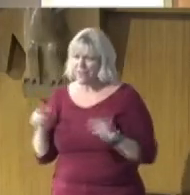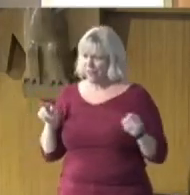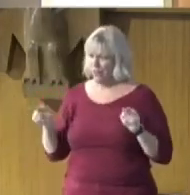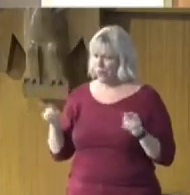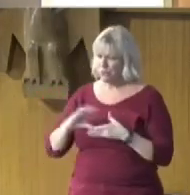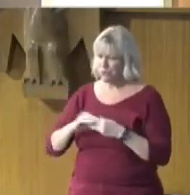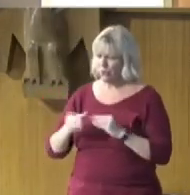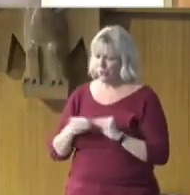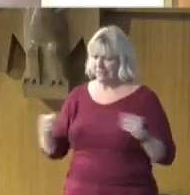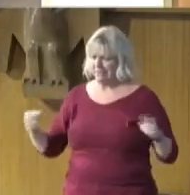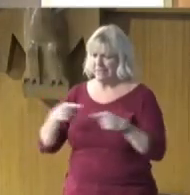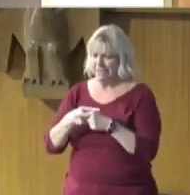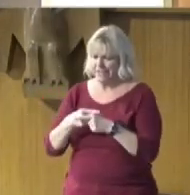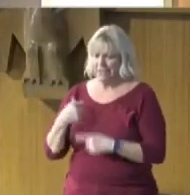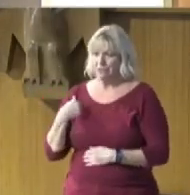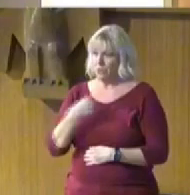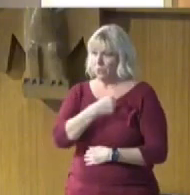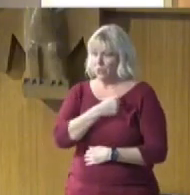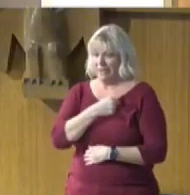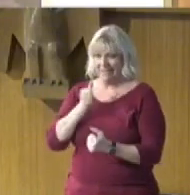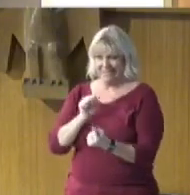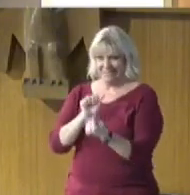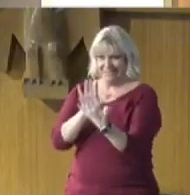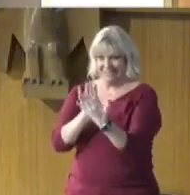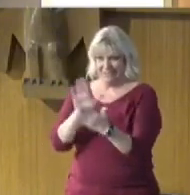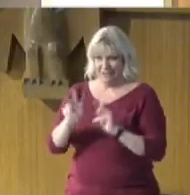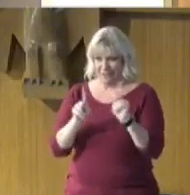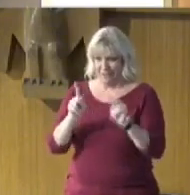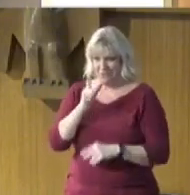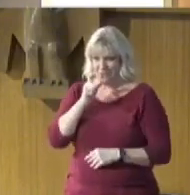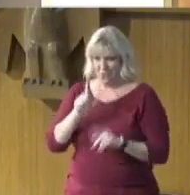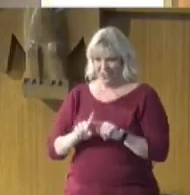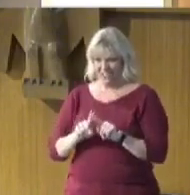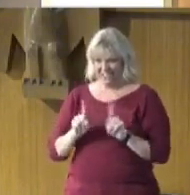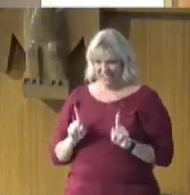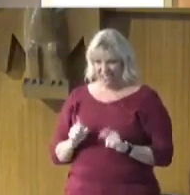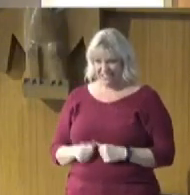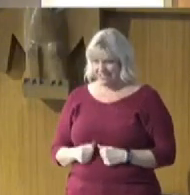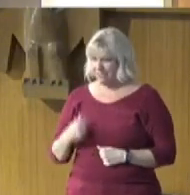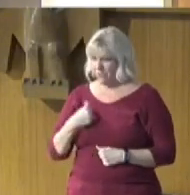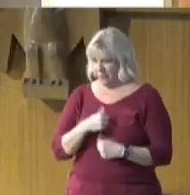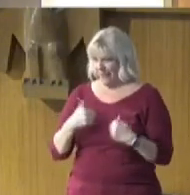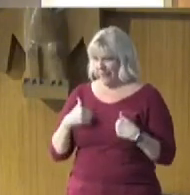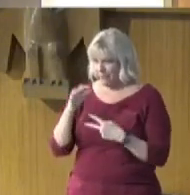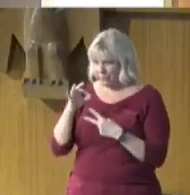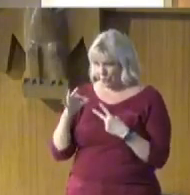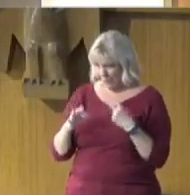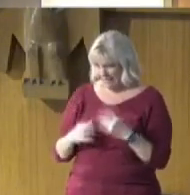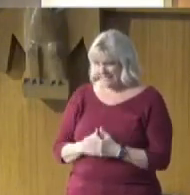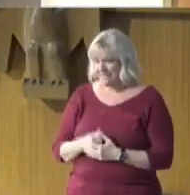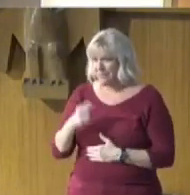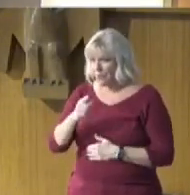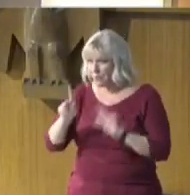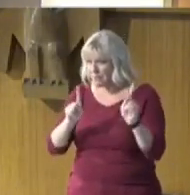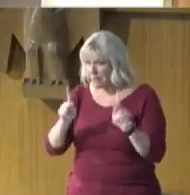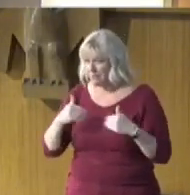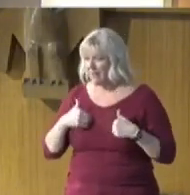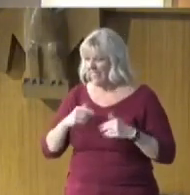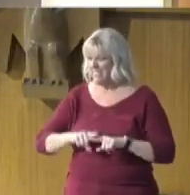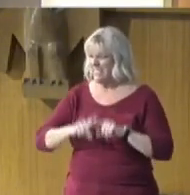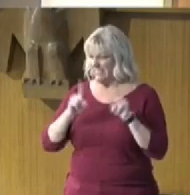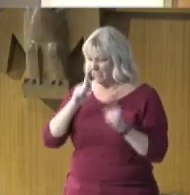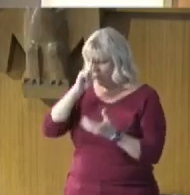whenever we are confronted with people who are not like us, who act differently than us, who have different moral compasses than